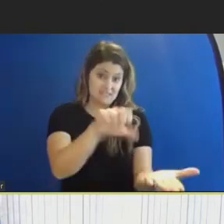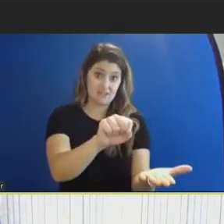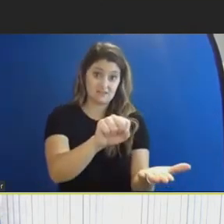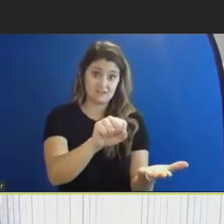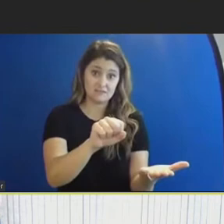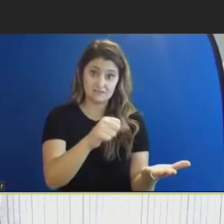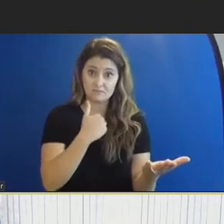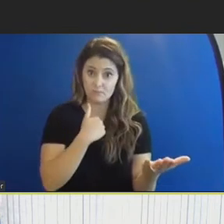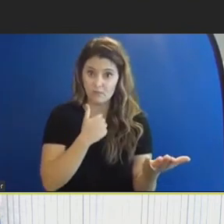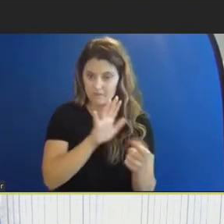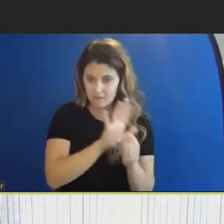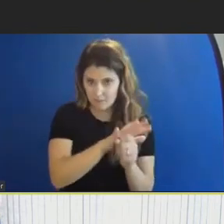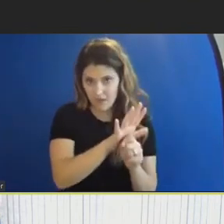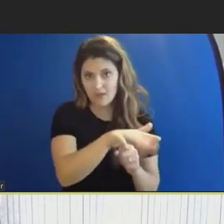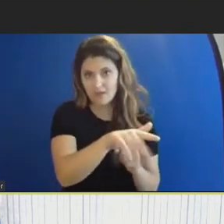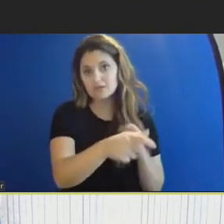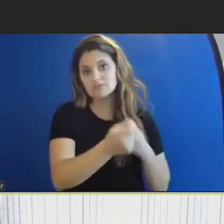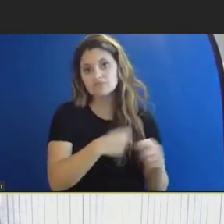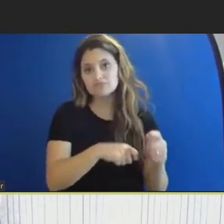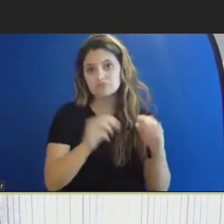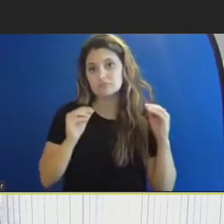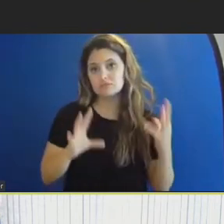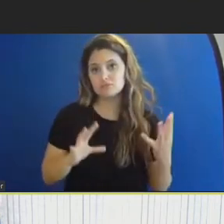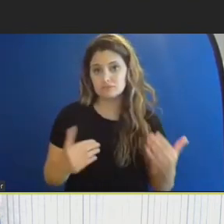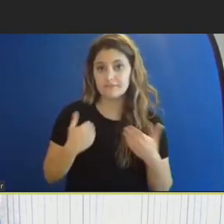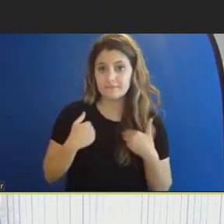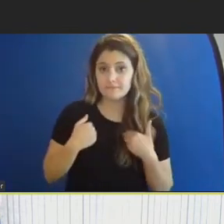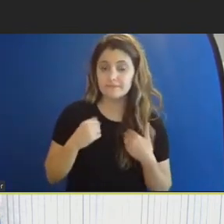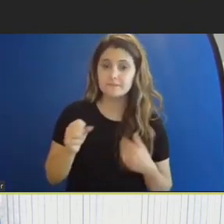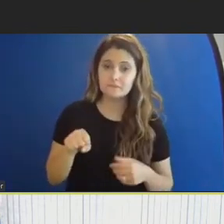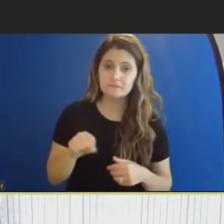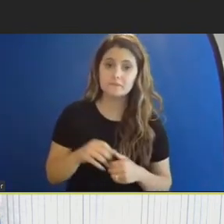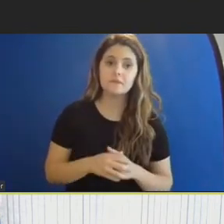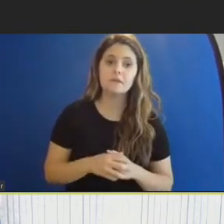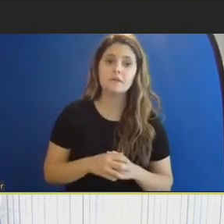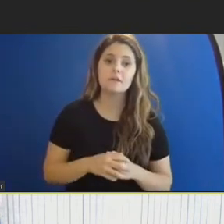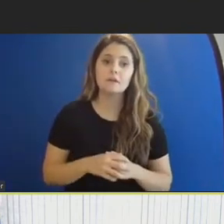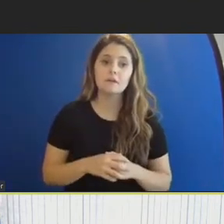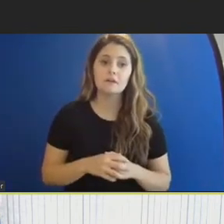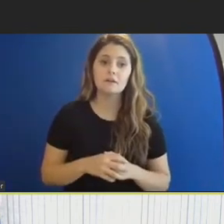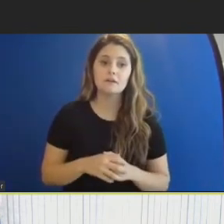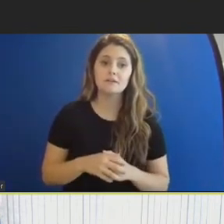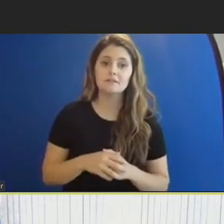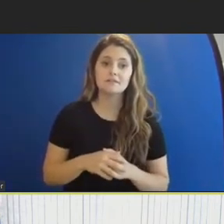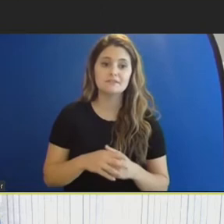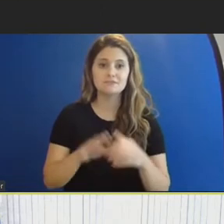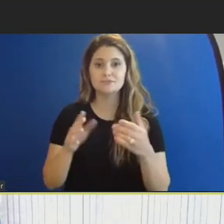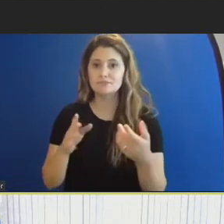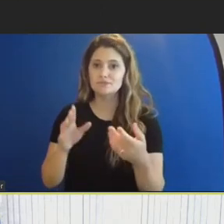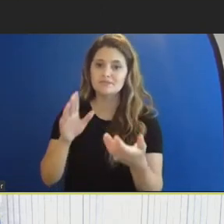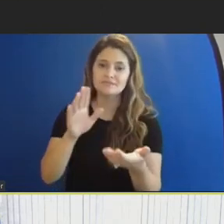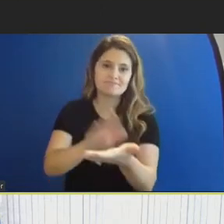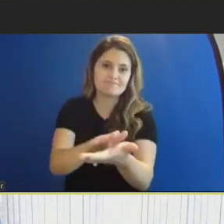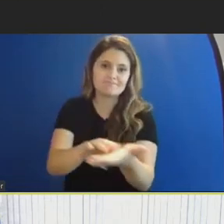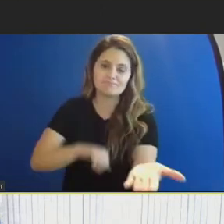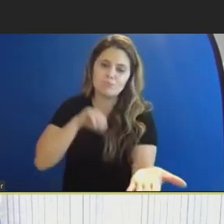have plenty of substitute teachers. Just a quick shout out to the great community in which we